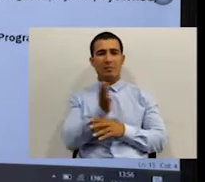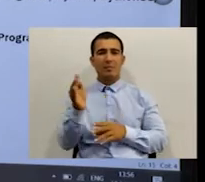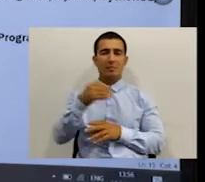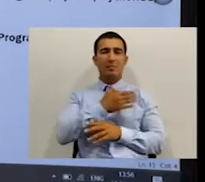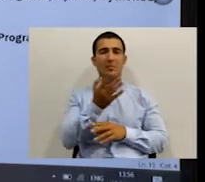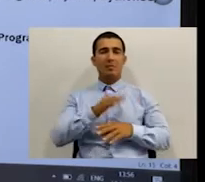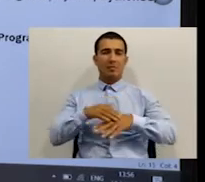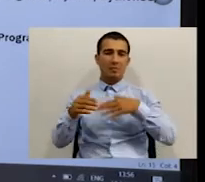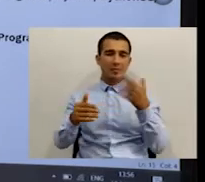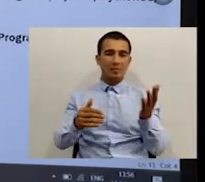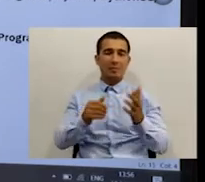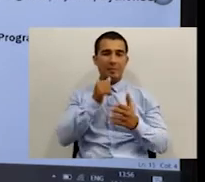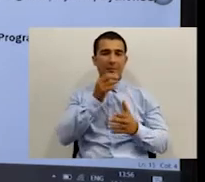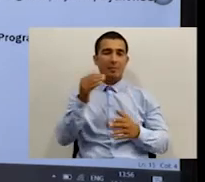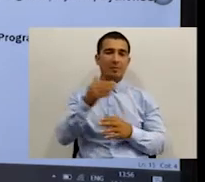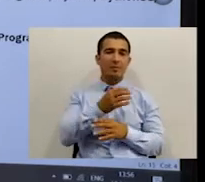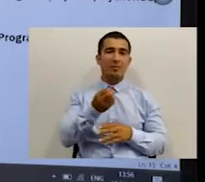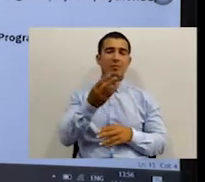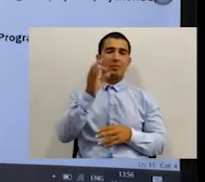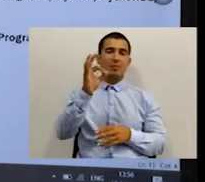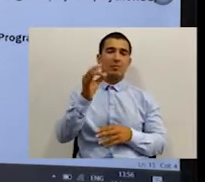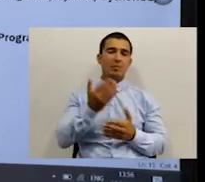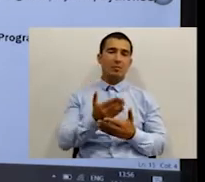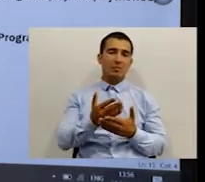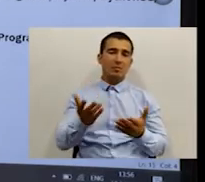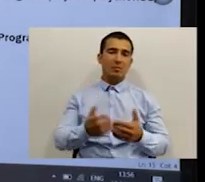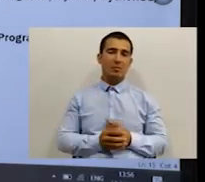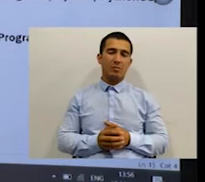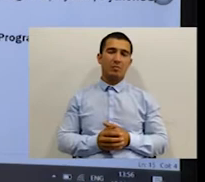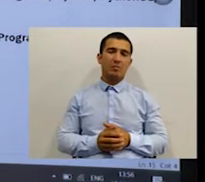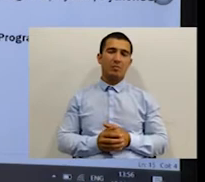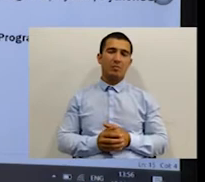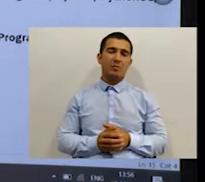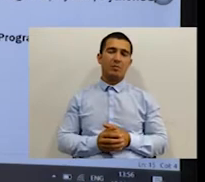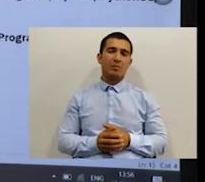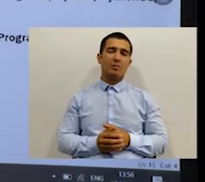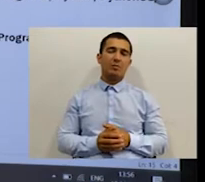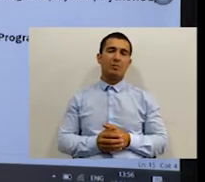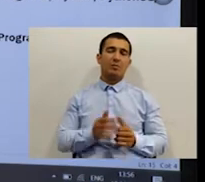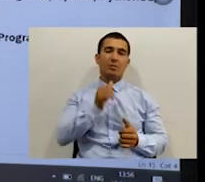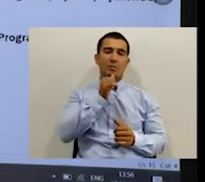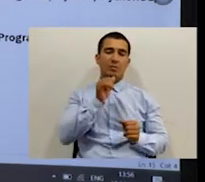burilsin chapga yana burilsin. Necha gradusga bo'lishi mumkin? Misol uchun